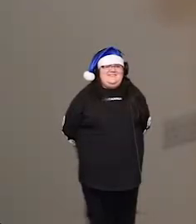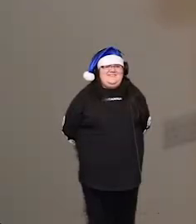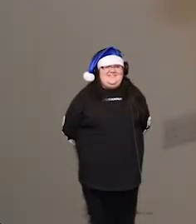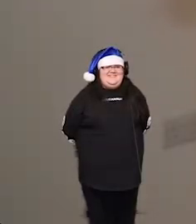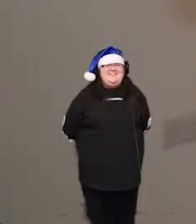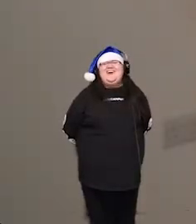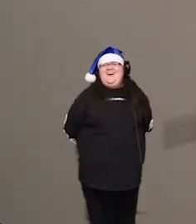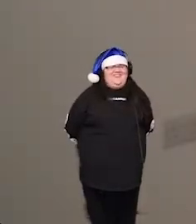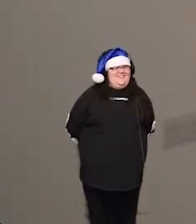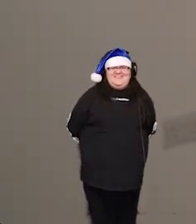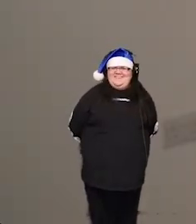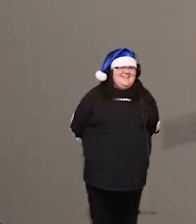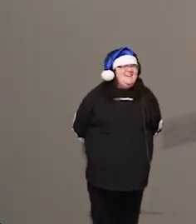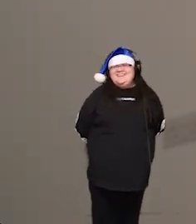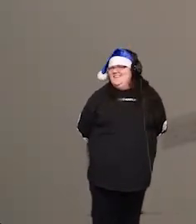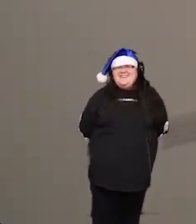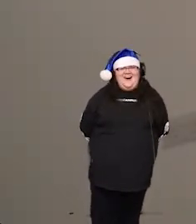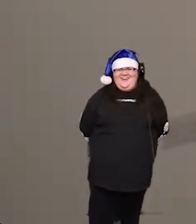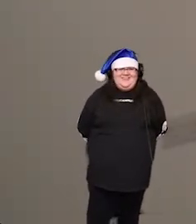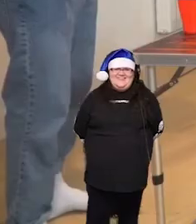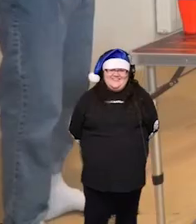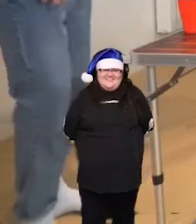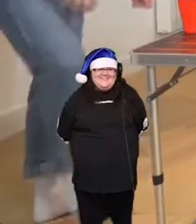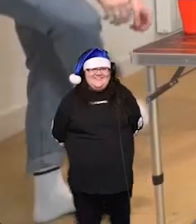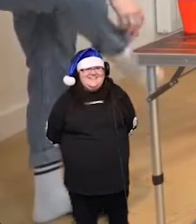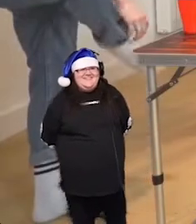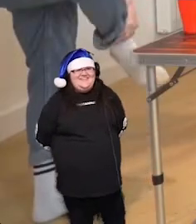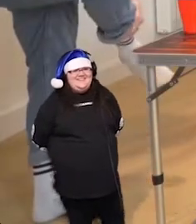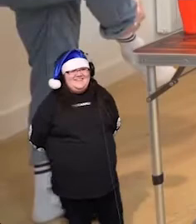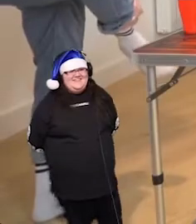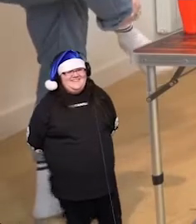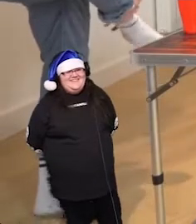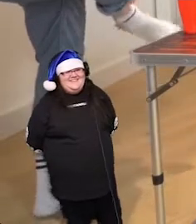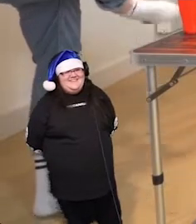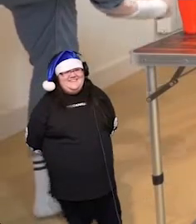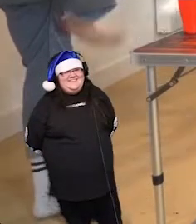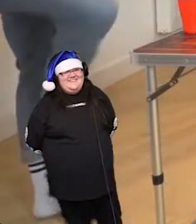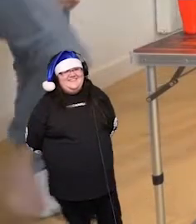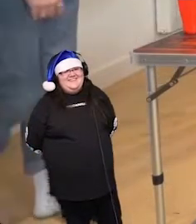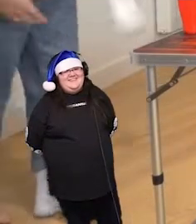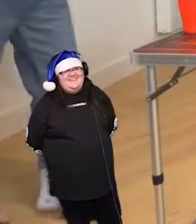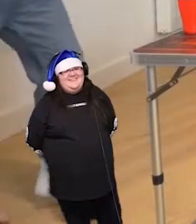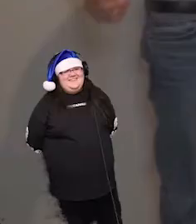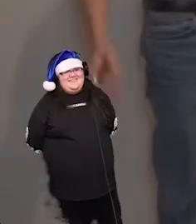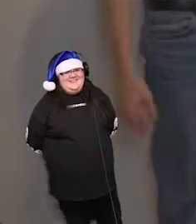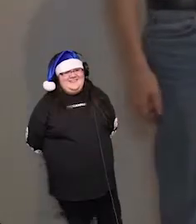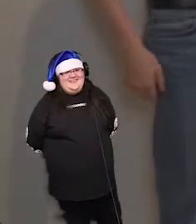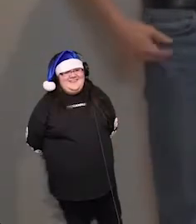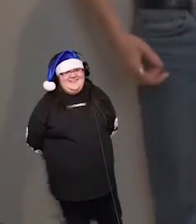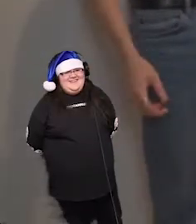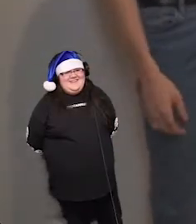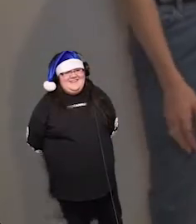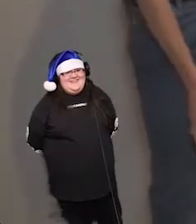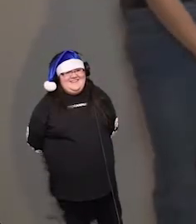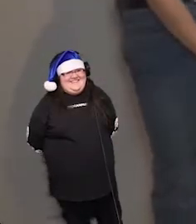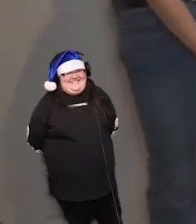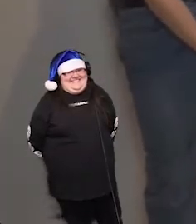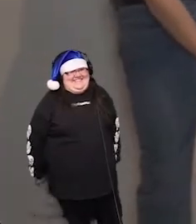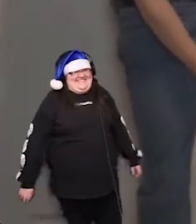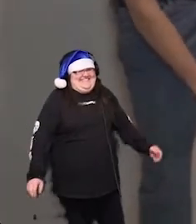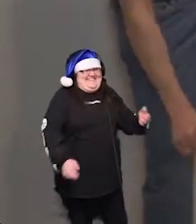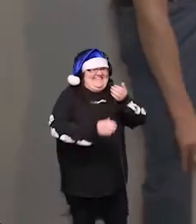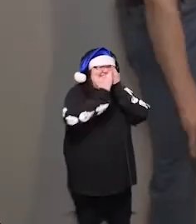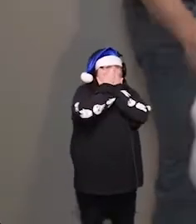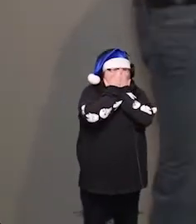Dizzy Rascal. No. No. I'm taking my socks off, mate. Fuck. Oh, come on, man. What do you want me to do? Because my cock's going to be out in a